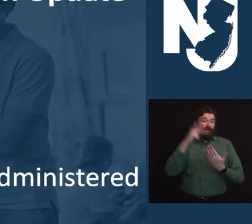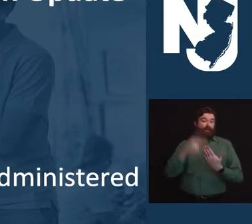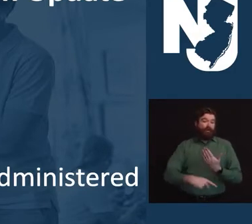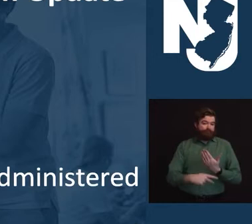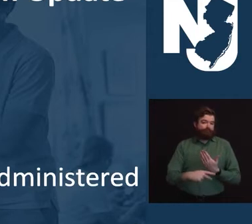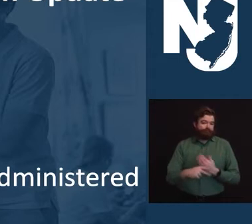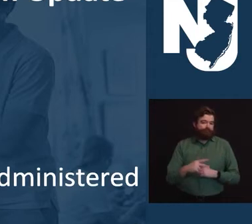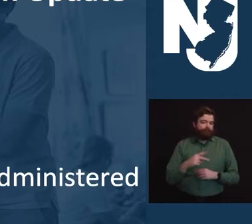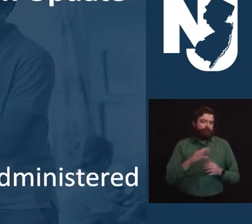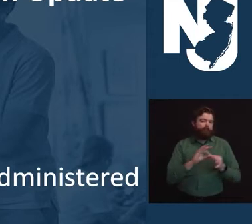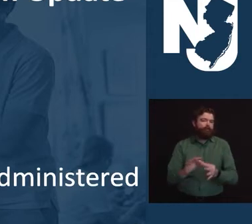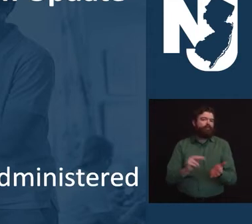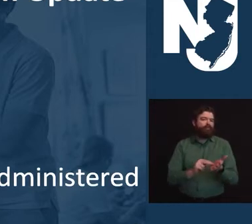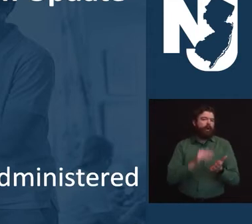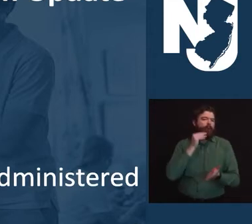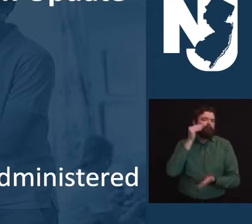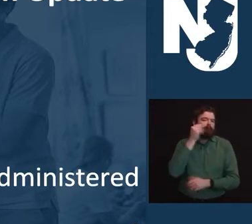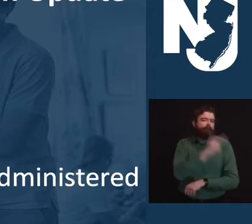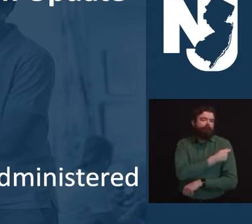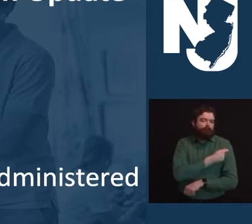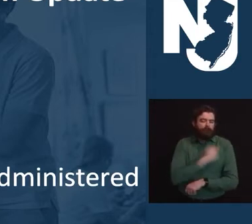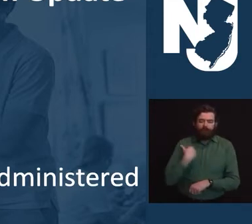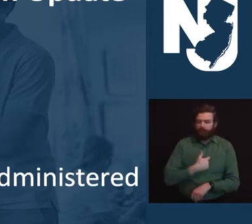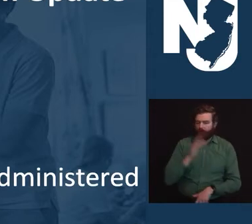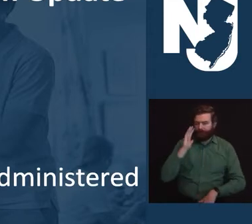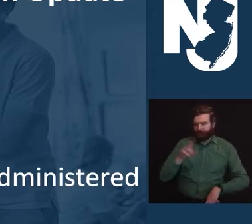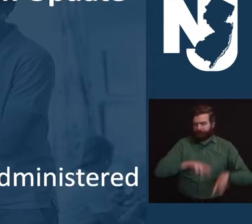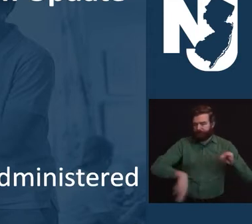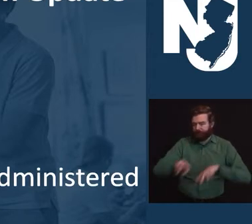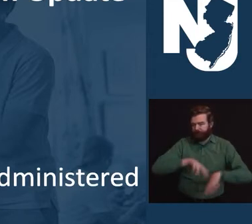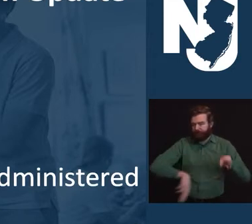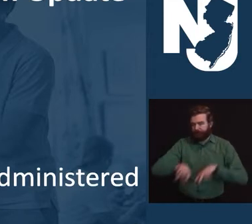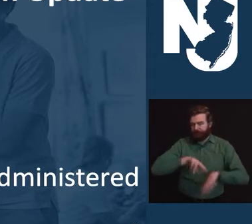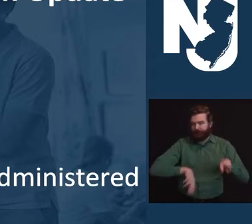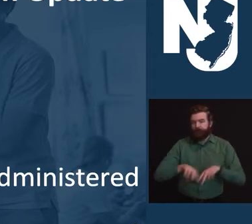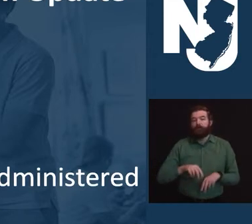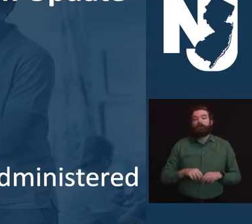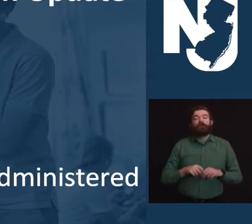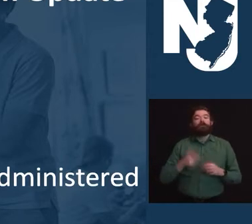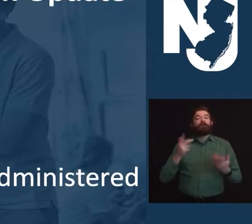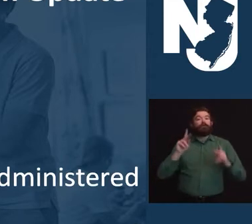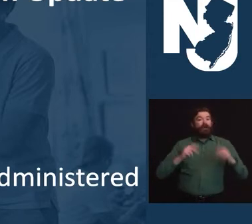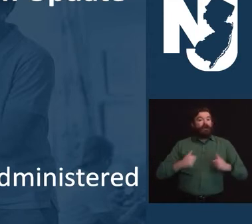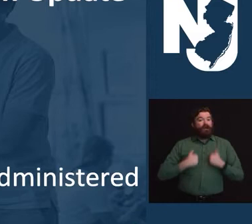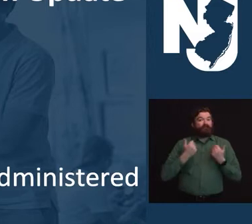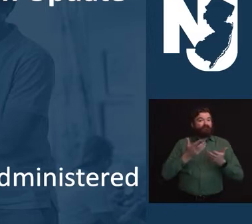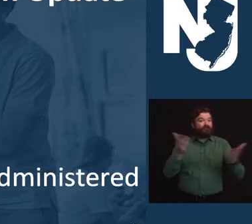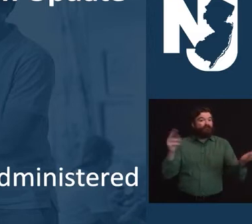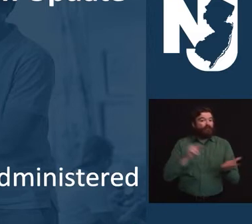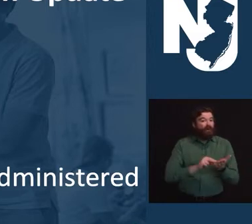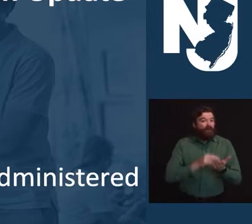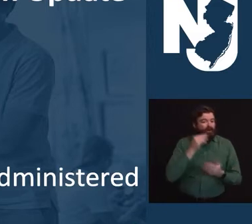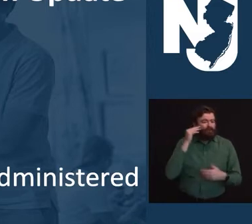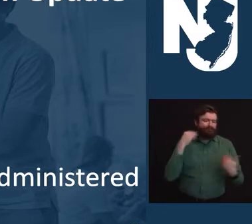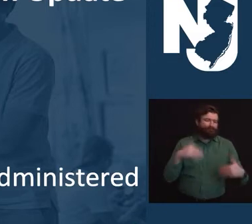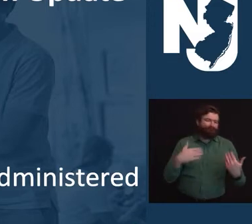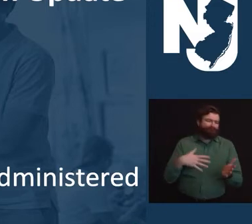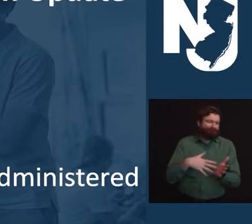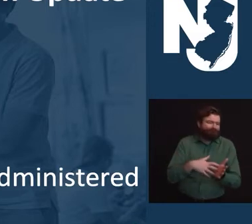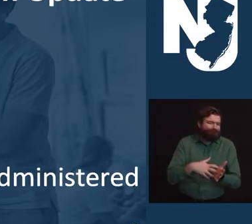which are the homes of some of our state's most vulnerable residents. So I've got a call with the incoming CEO